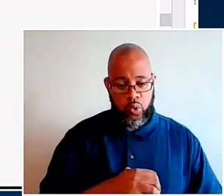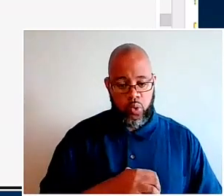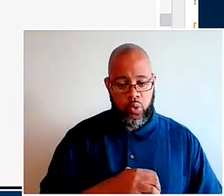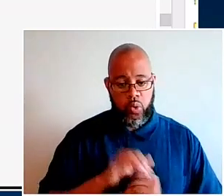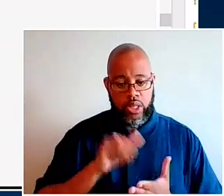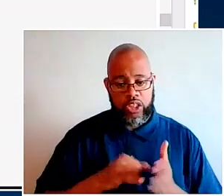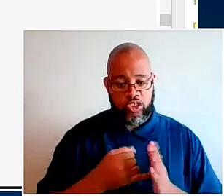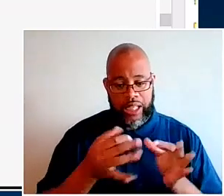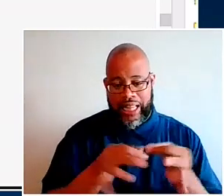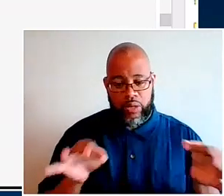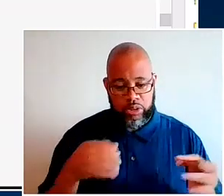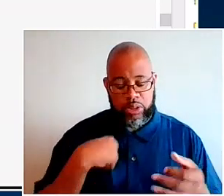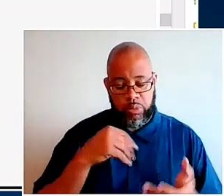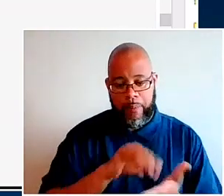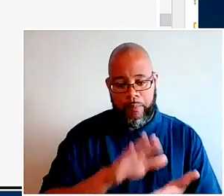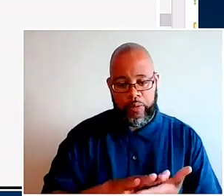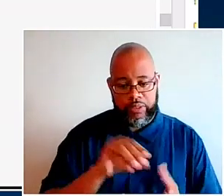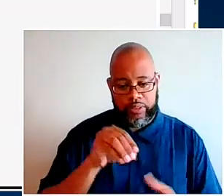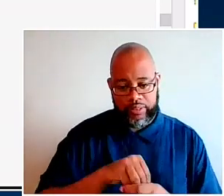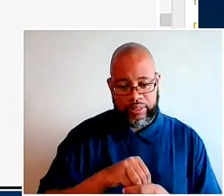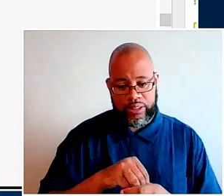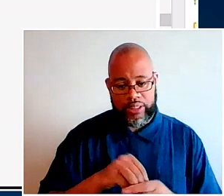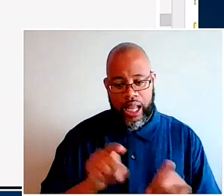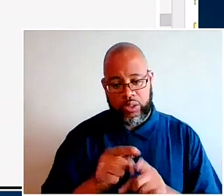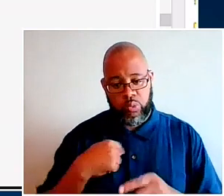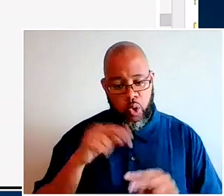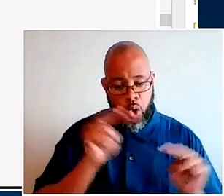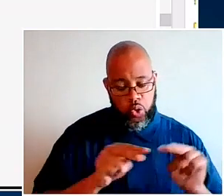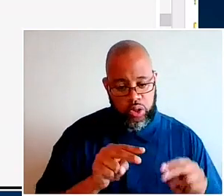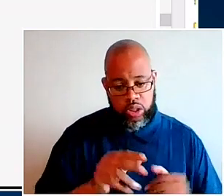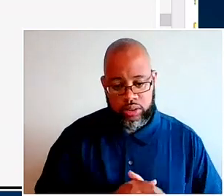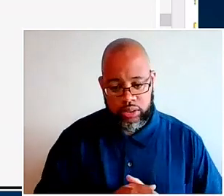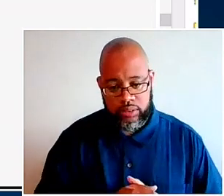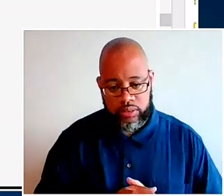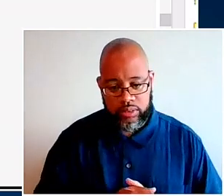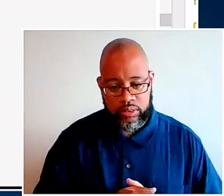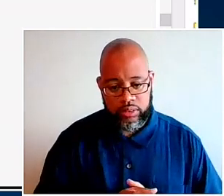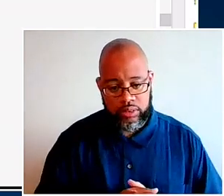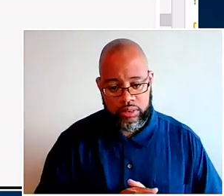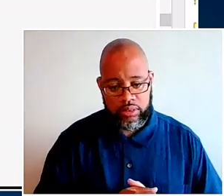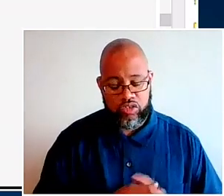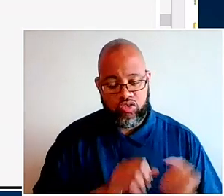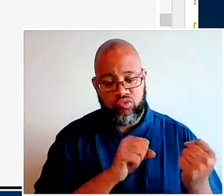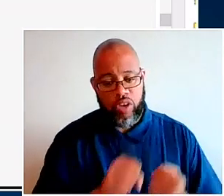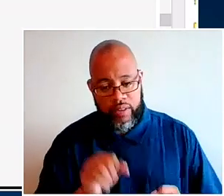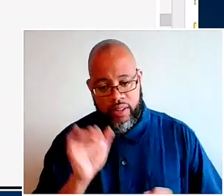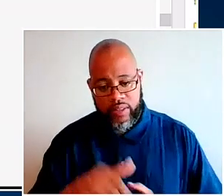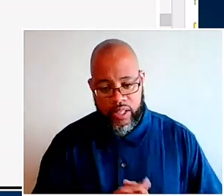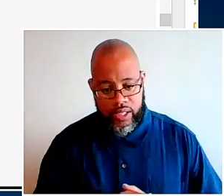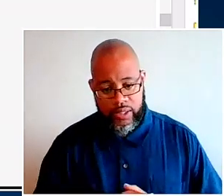just language that we put in as we were looking at all of this to strengthen the